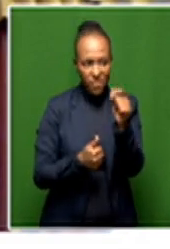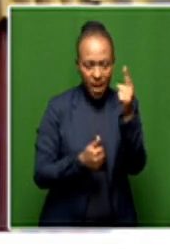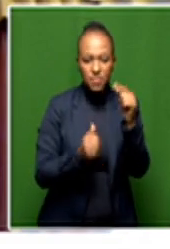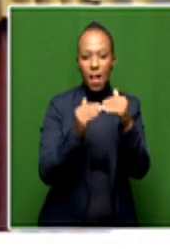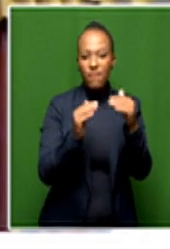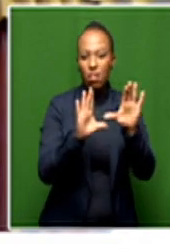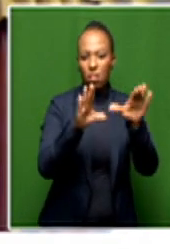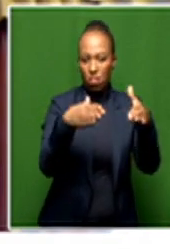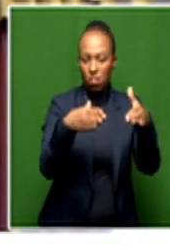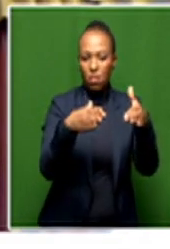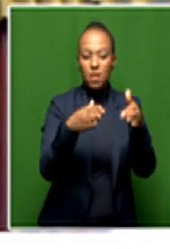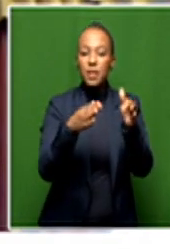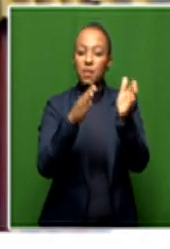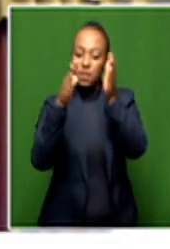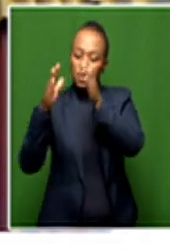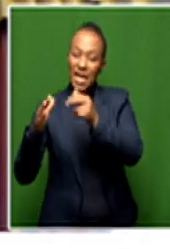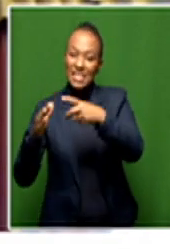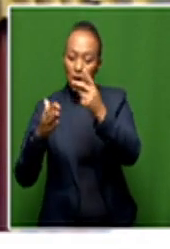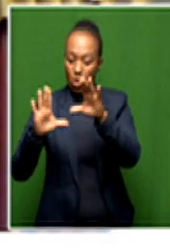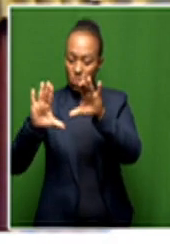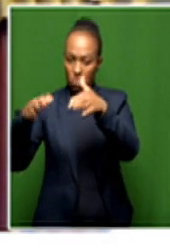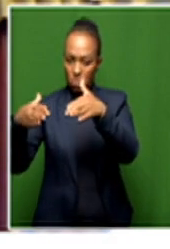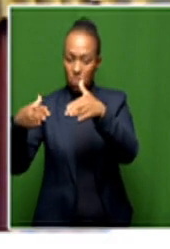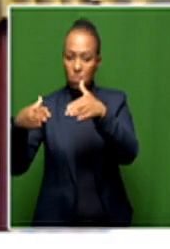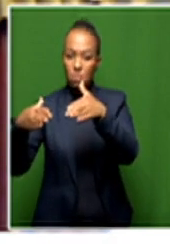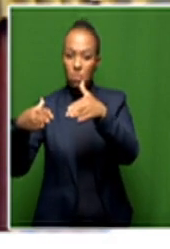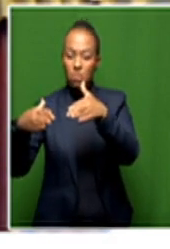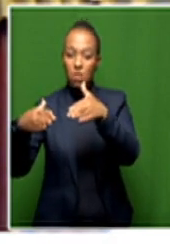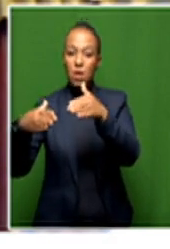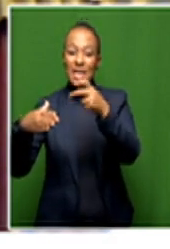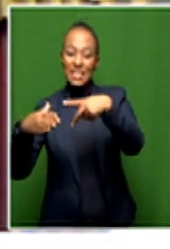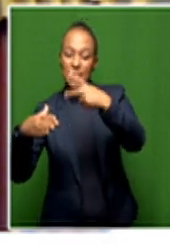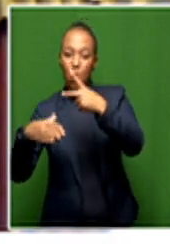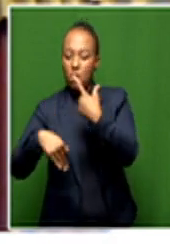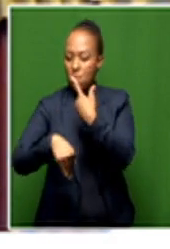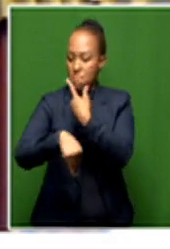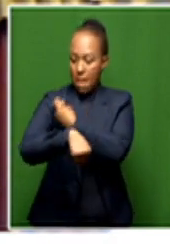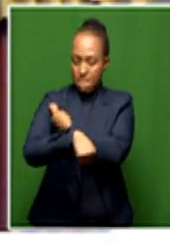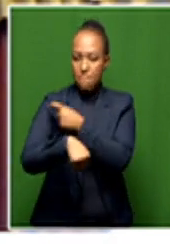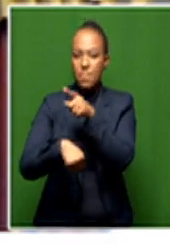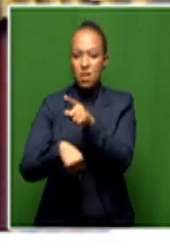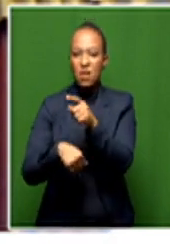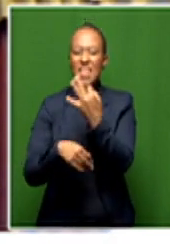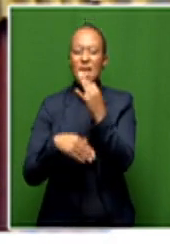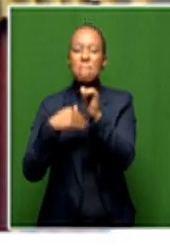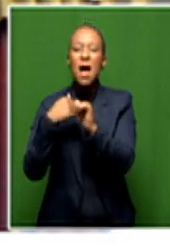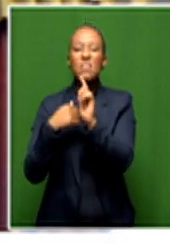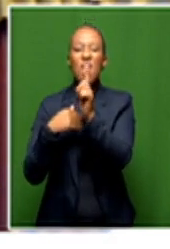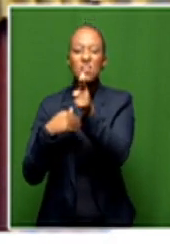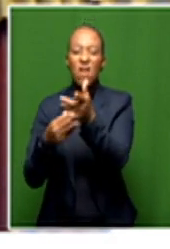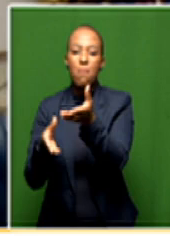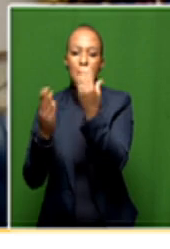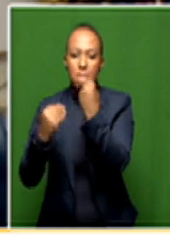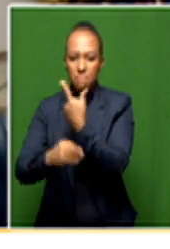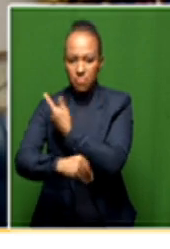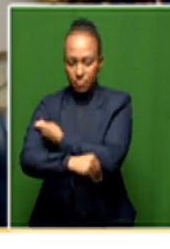phase. The second phase will only for the first injection. The second injection would only happen 3 months later. Now,